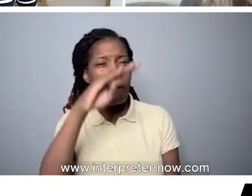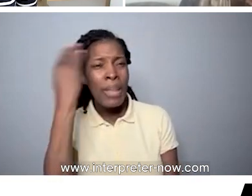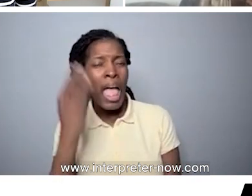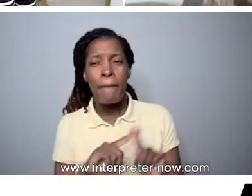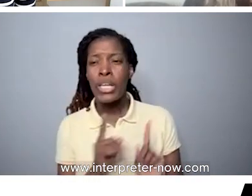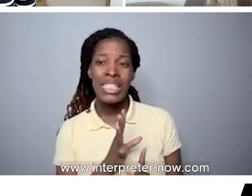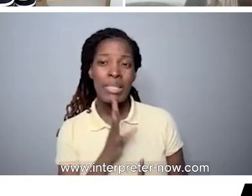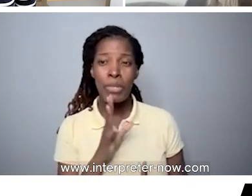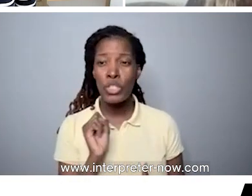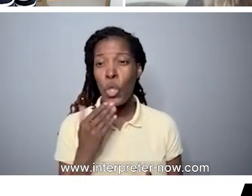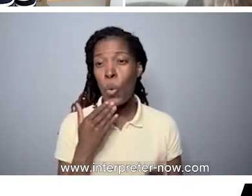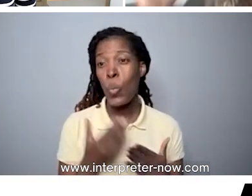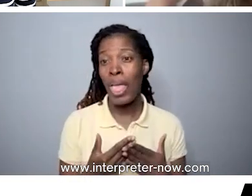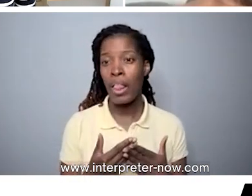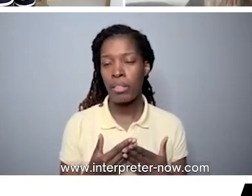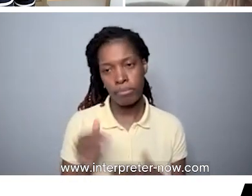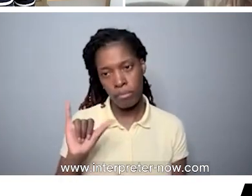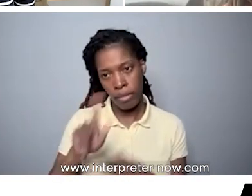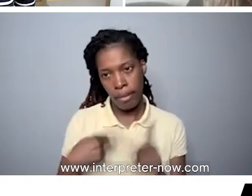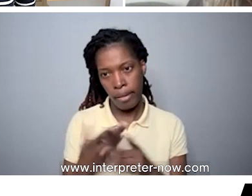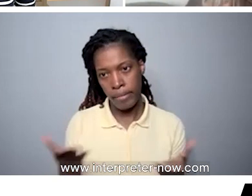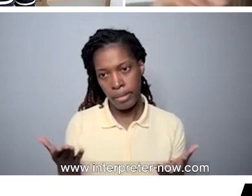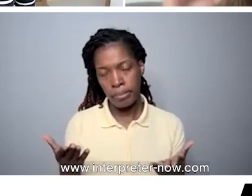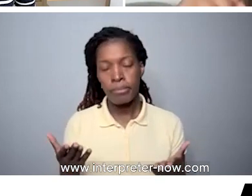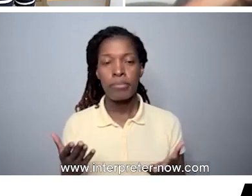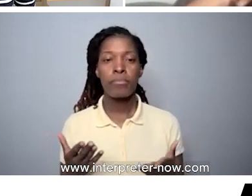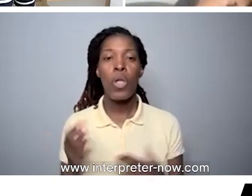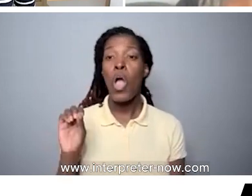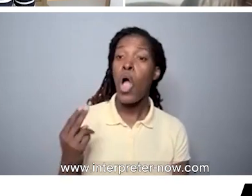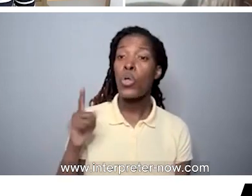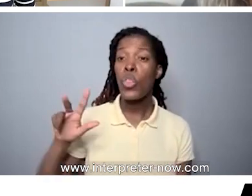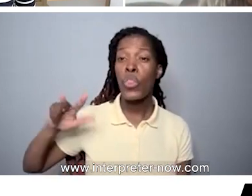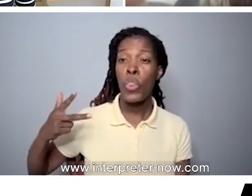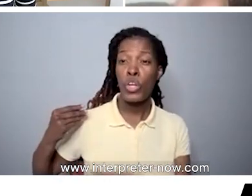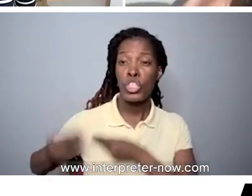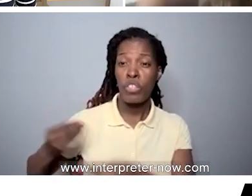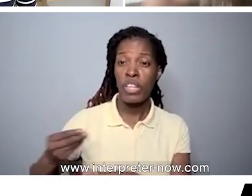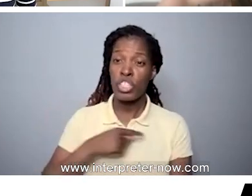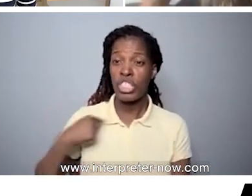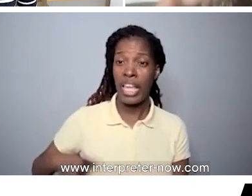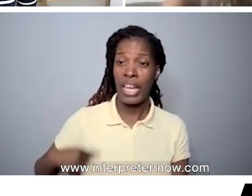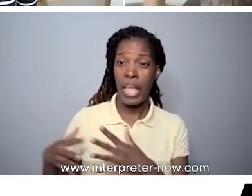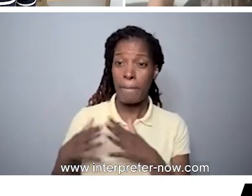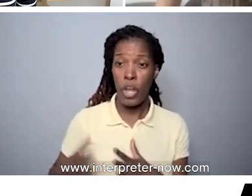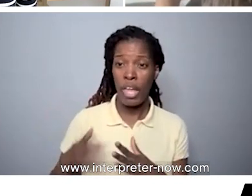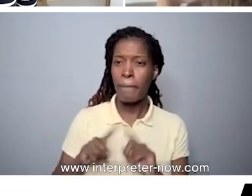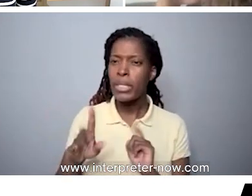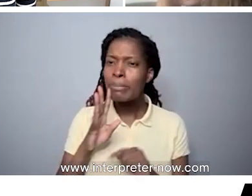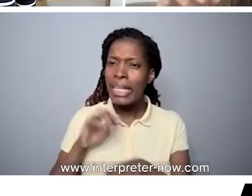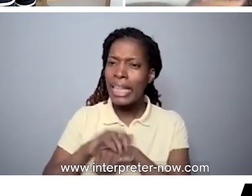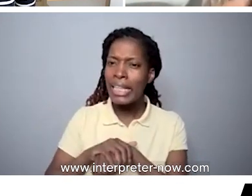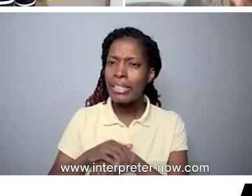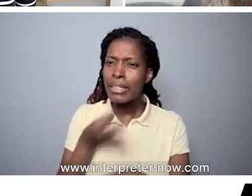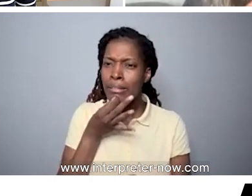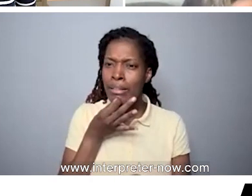things. There's the like, oh, you're third generation Chinese American, but you speak English so good, right? So there's all of the things that are kind of coming at